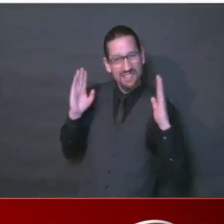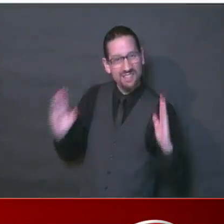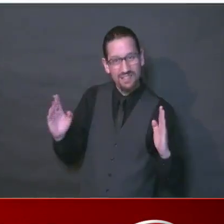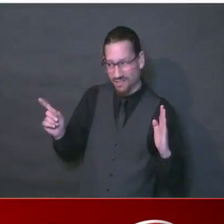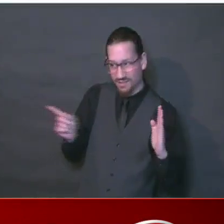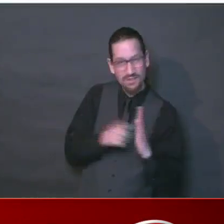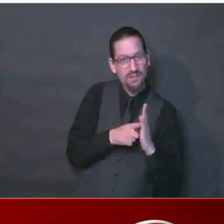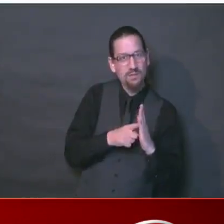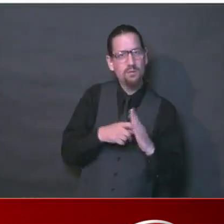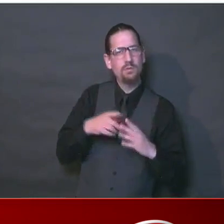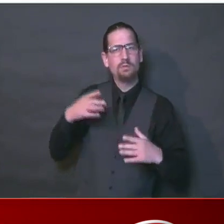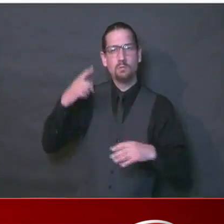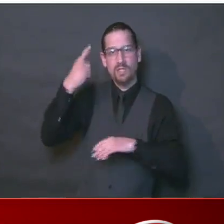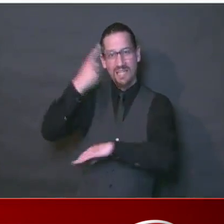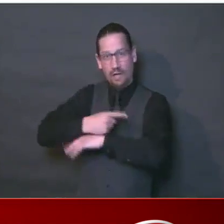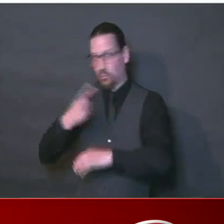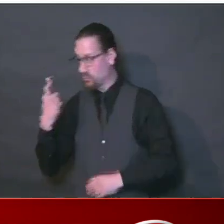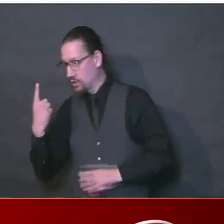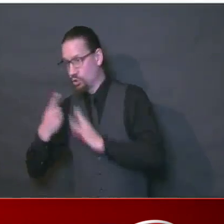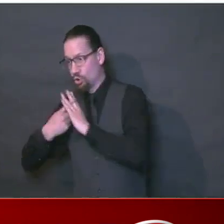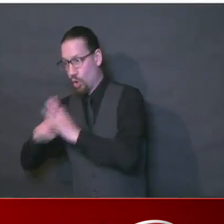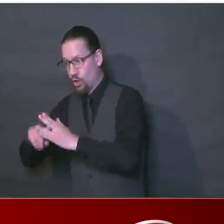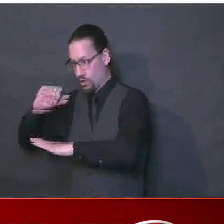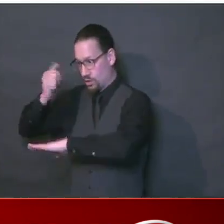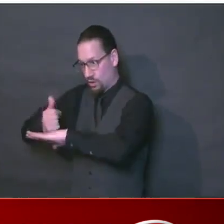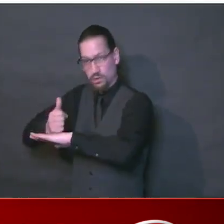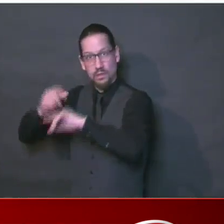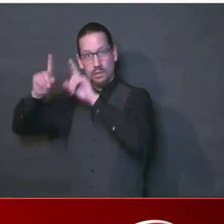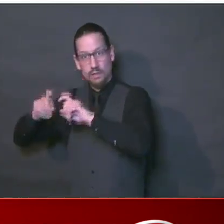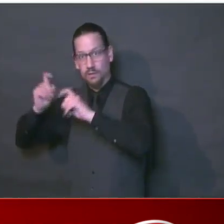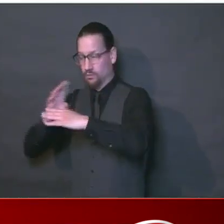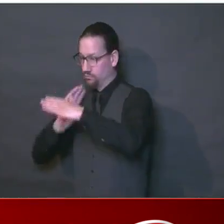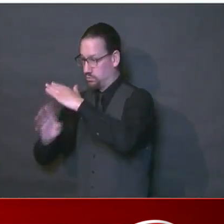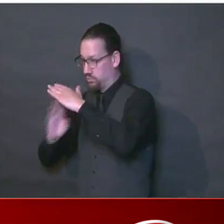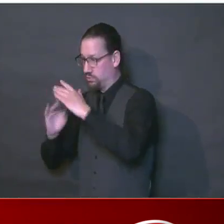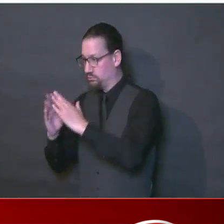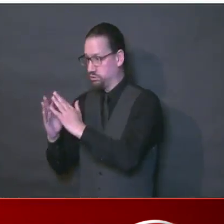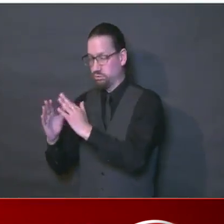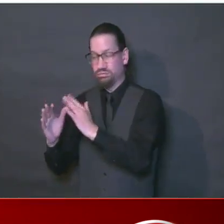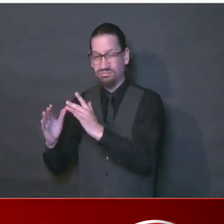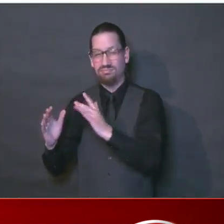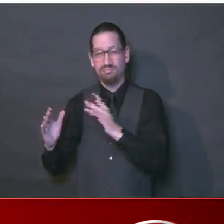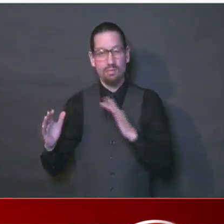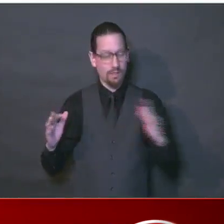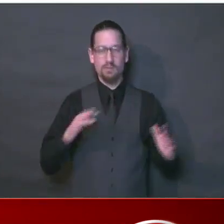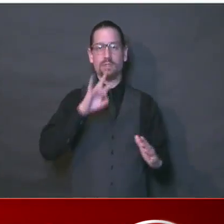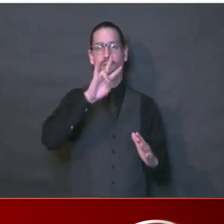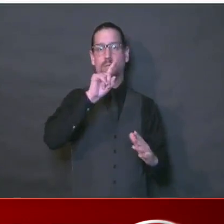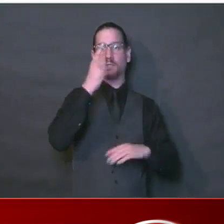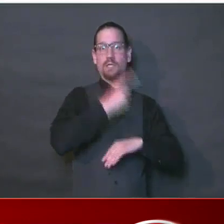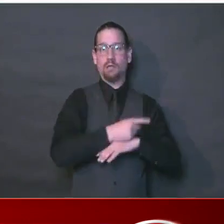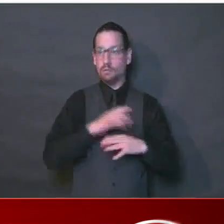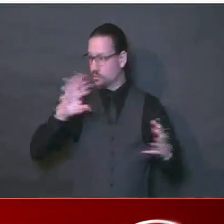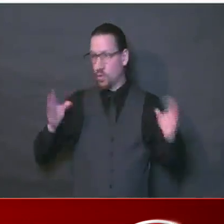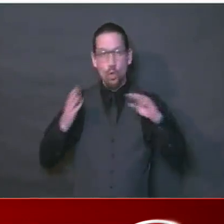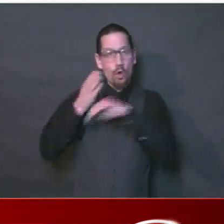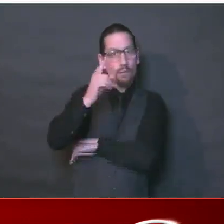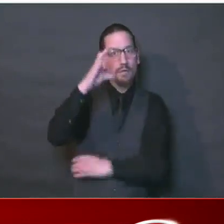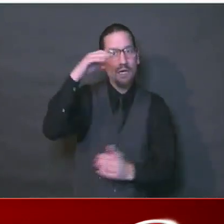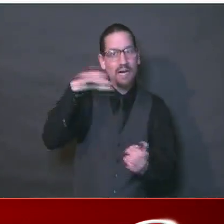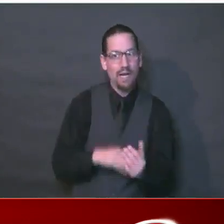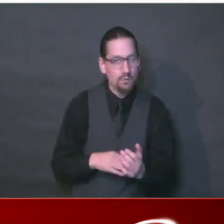Island Department of Health. If you are a Rhode Islander who got a negative test result in the last few days, or who gets